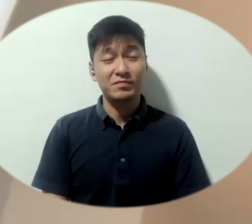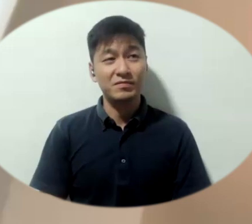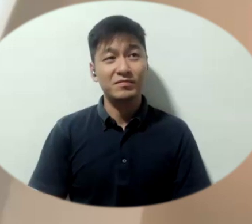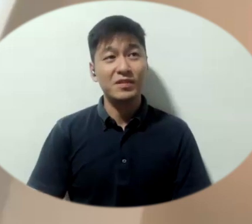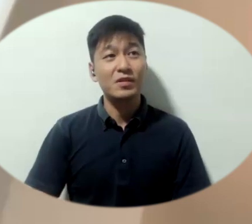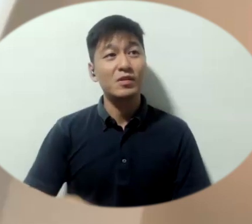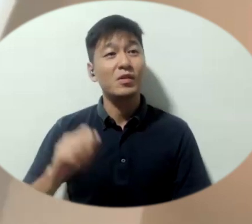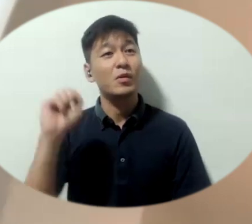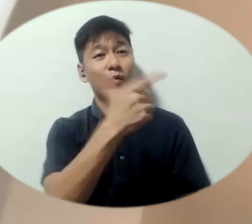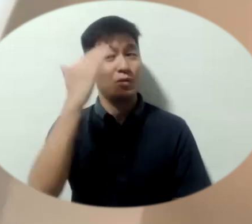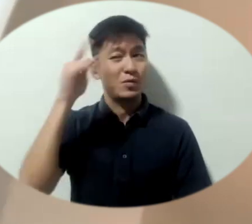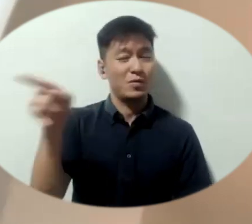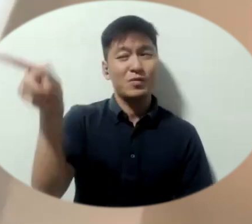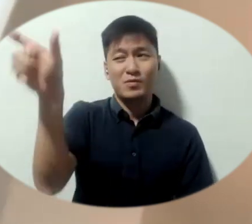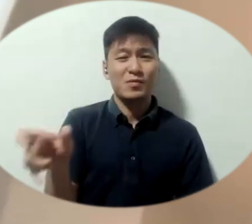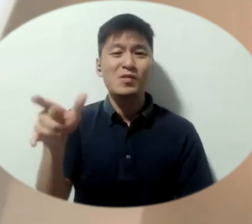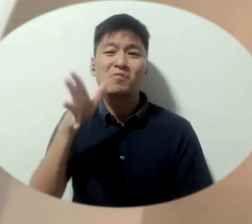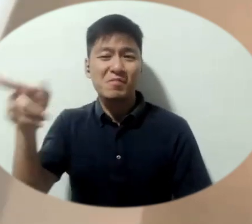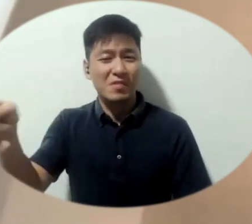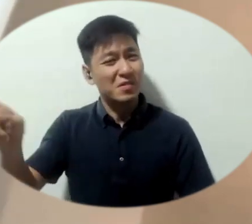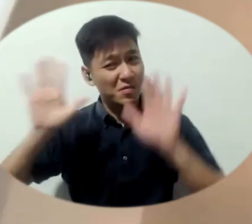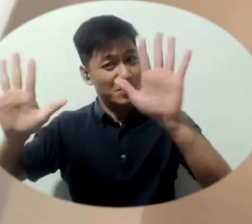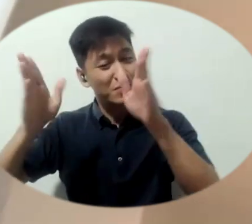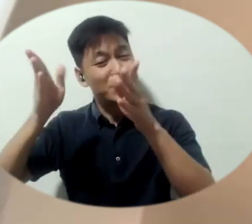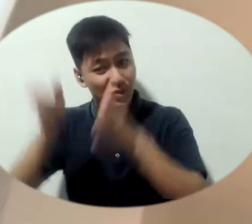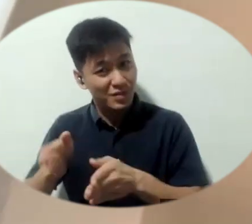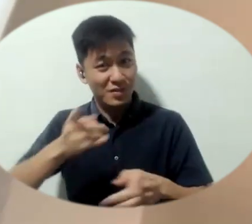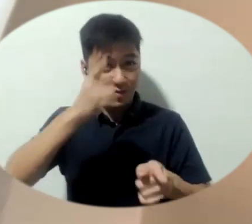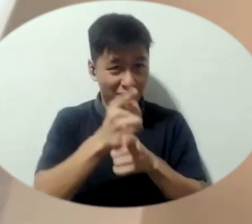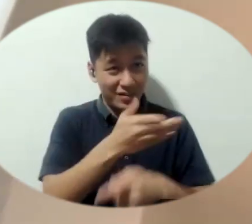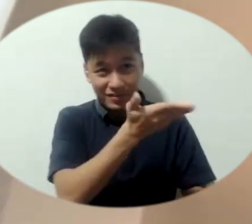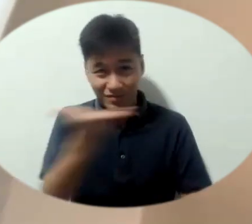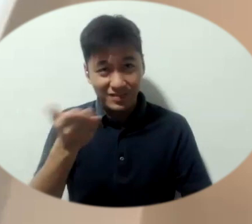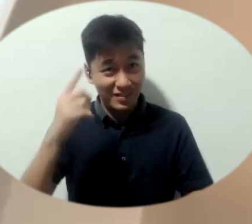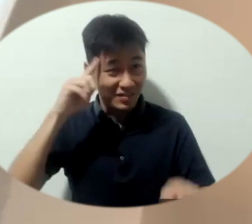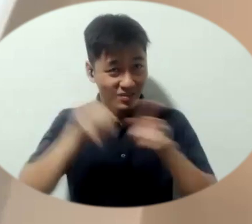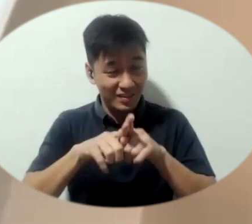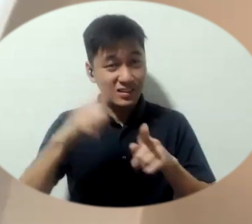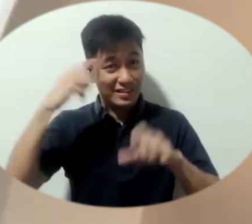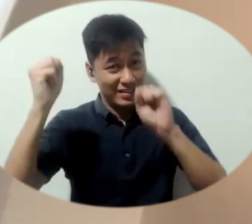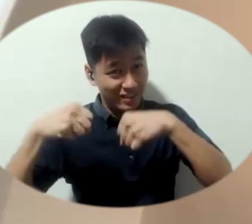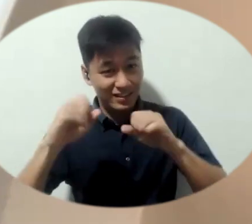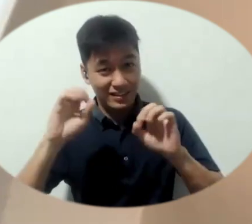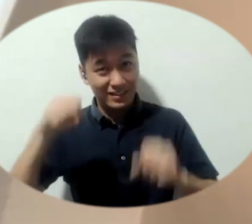And at a certain point of my life, I'm not sure exactly when, but she became my best friend.